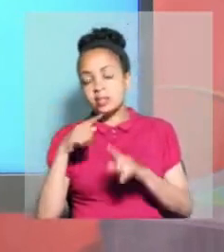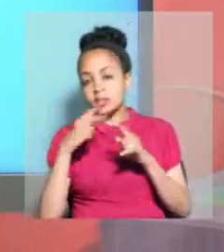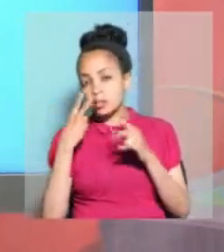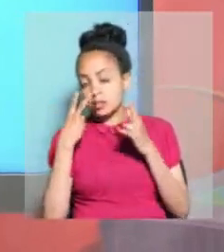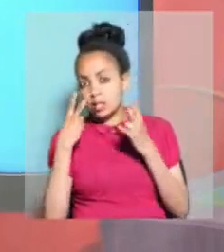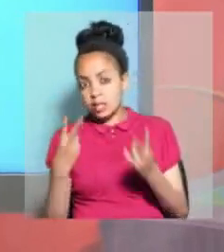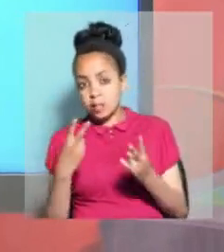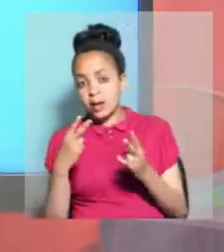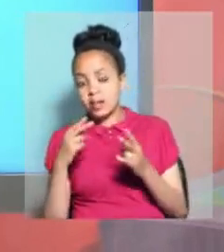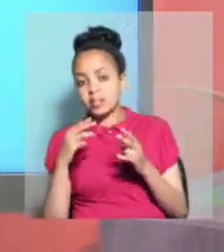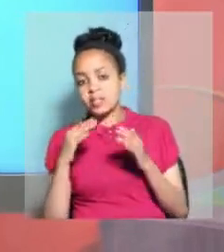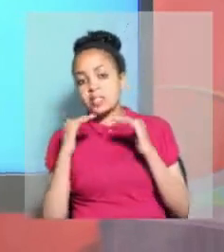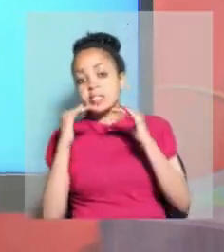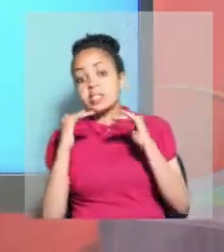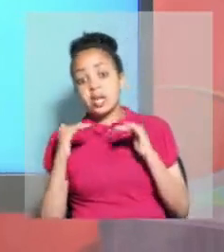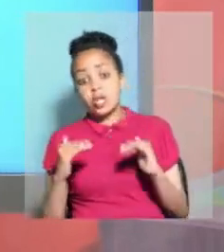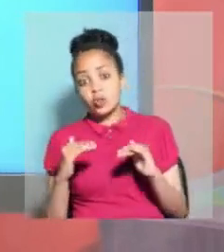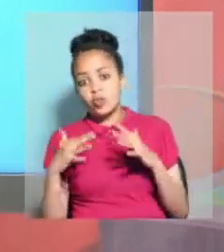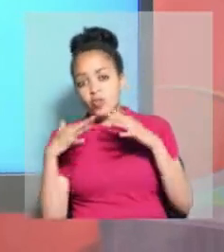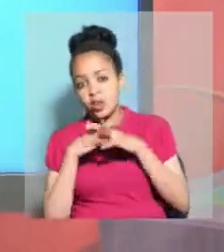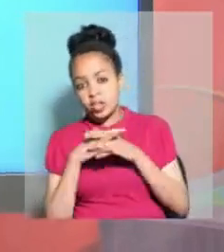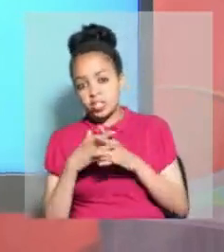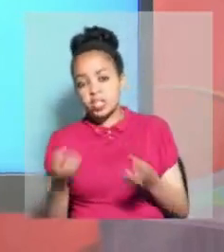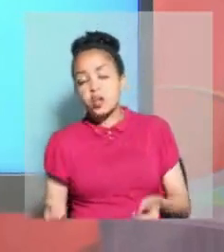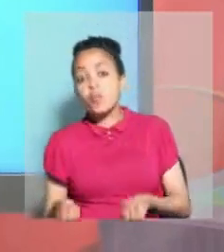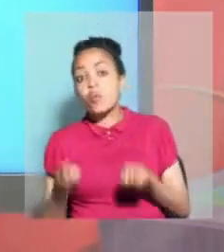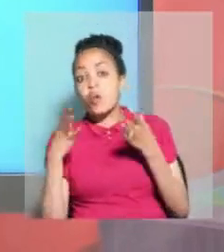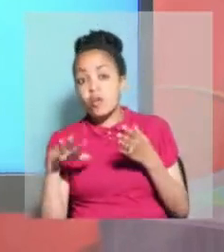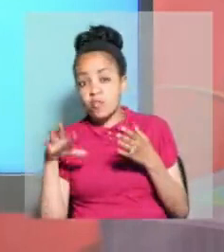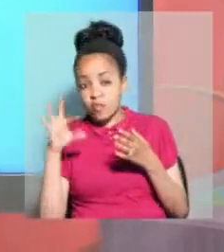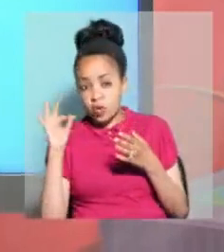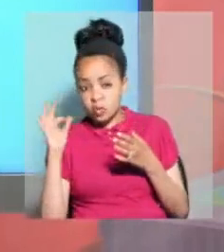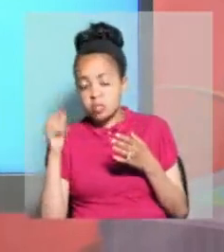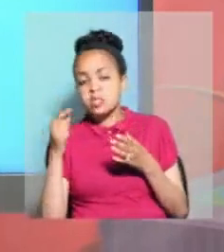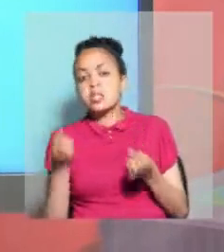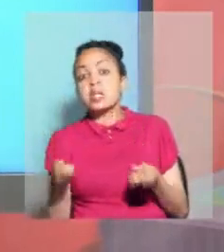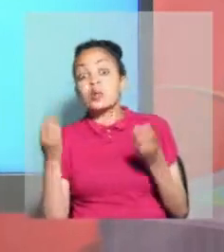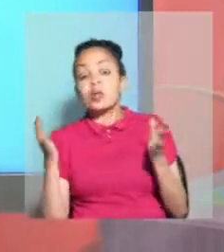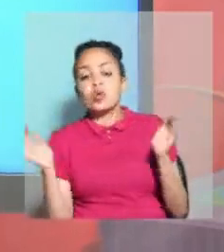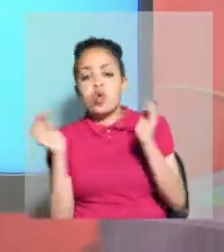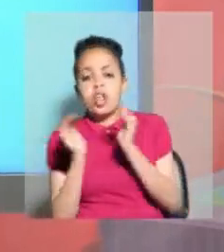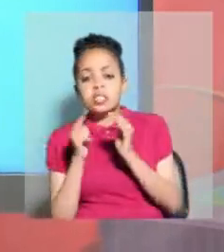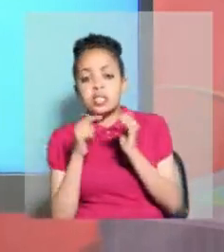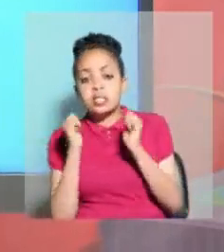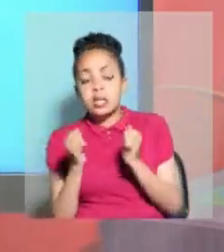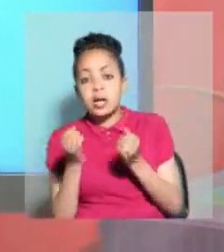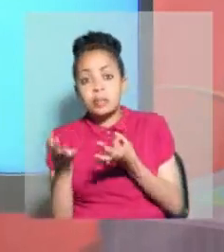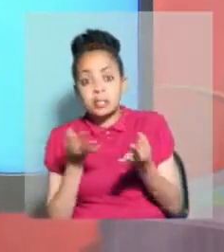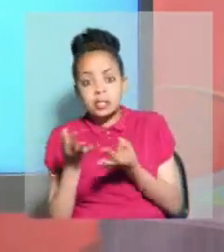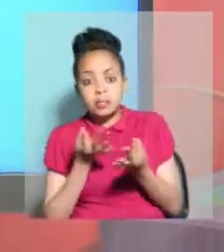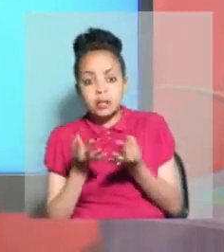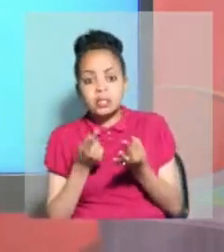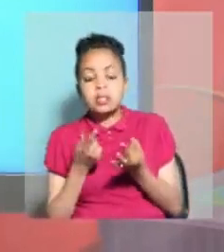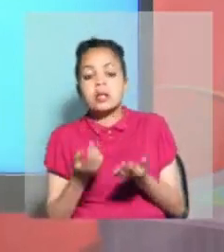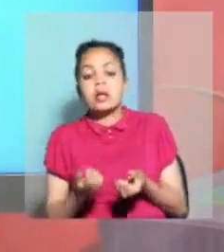reaction. If more substrate present in certain reaction, there is agreed correlation that can be determining there